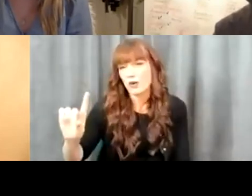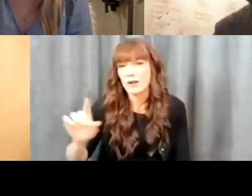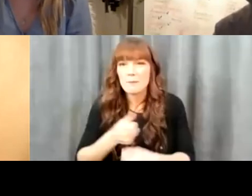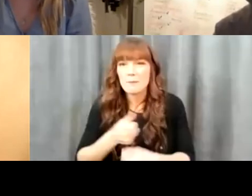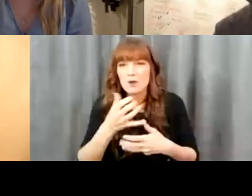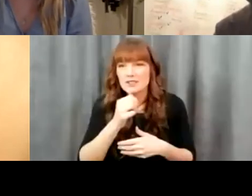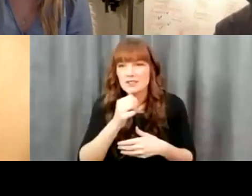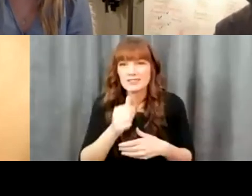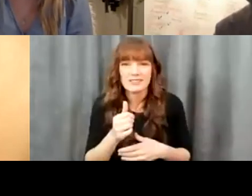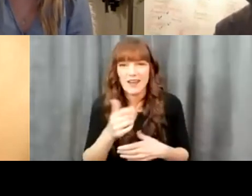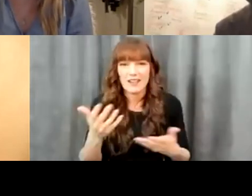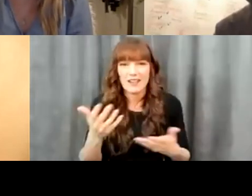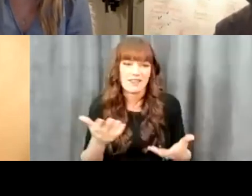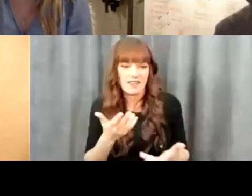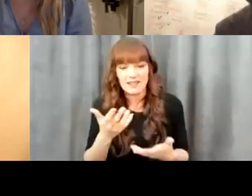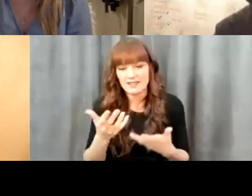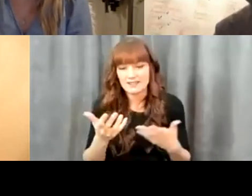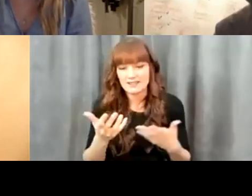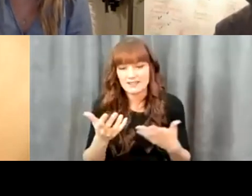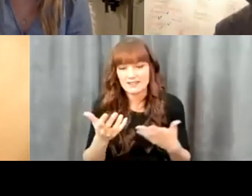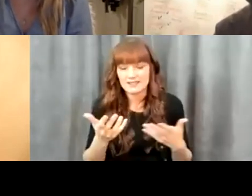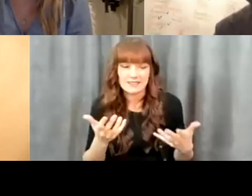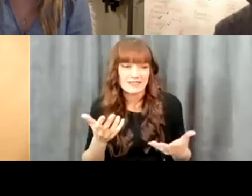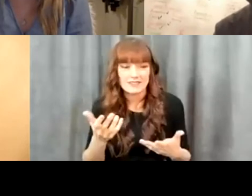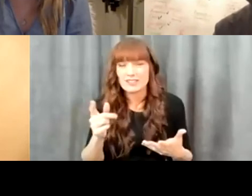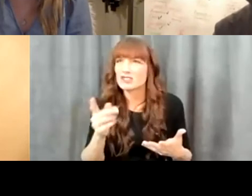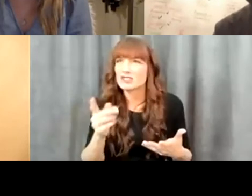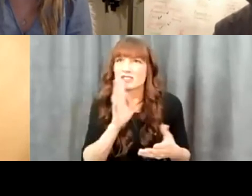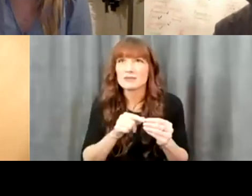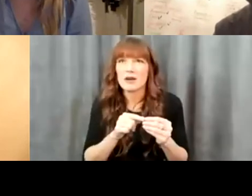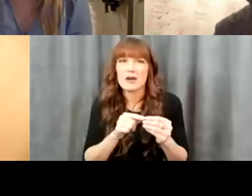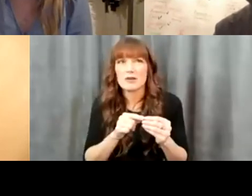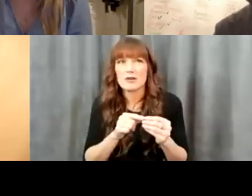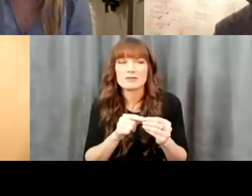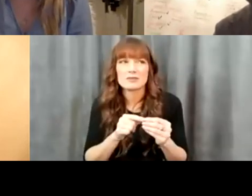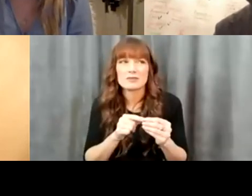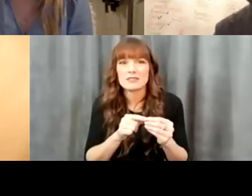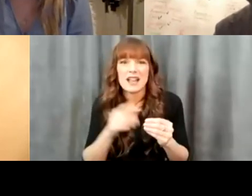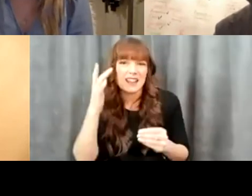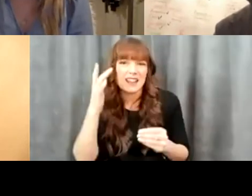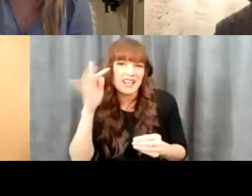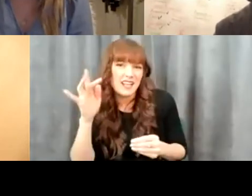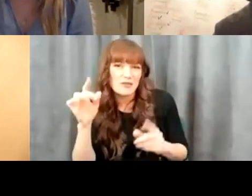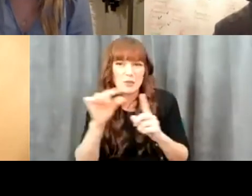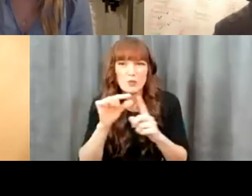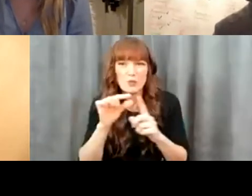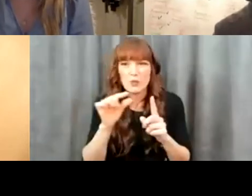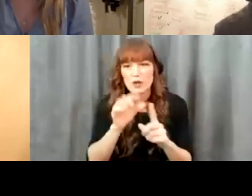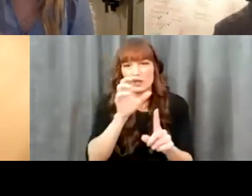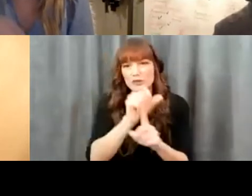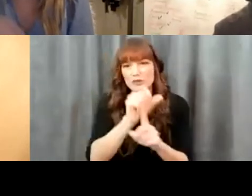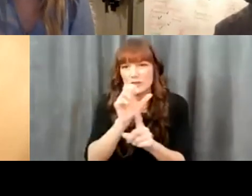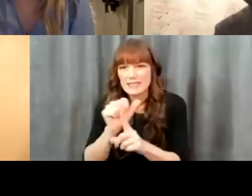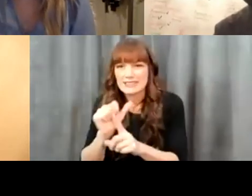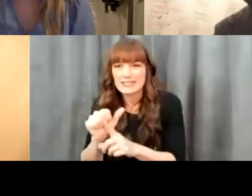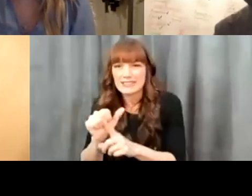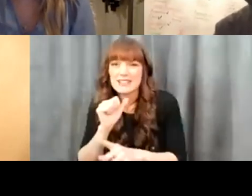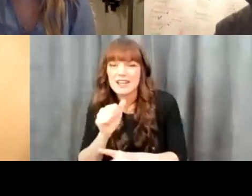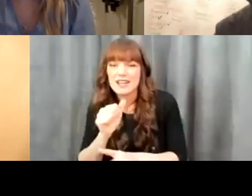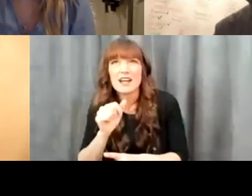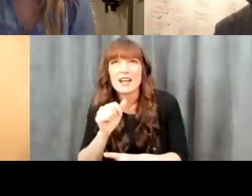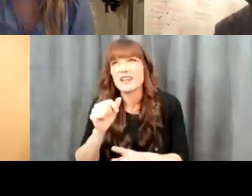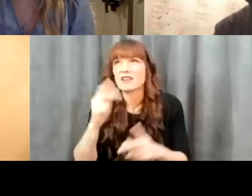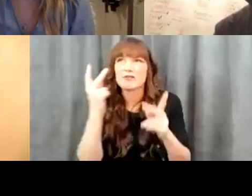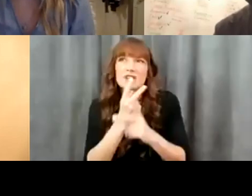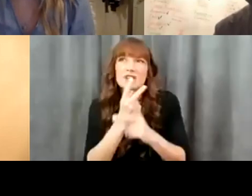she talks specifically about the way that poetry has been like co-opted to mean clever word tricks and not like the discovery of